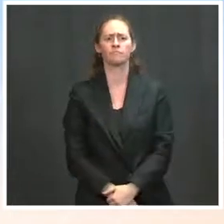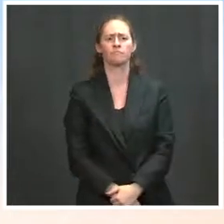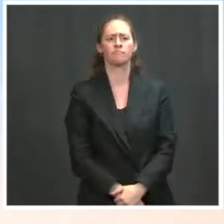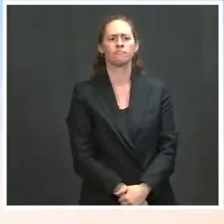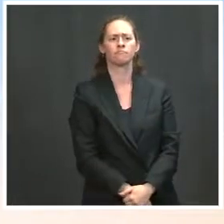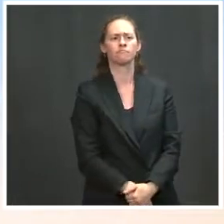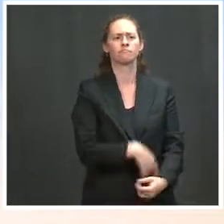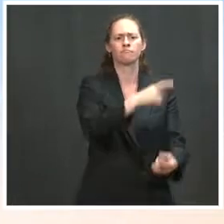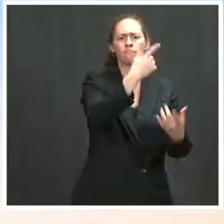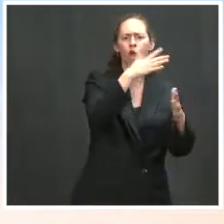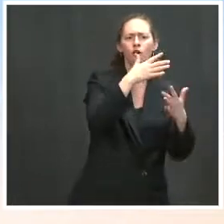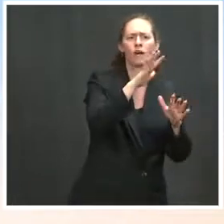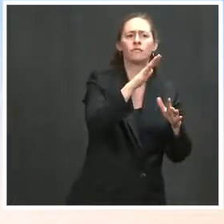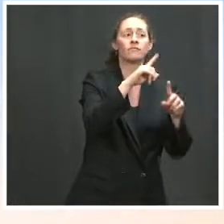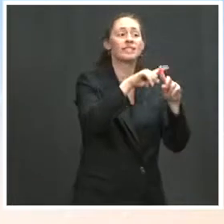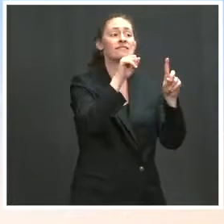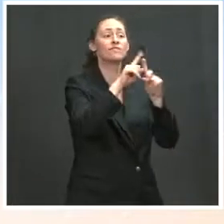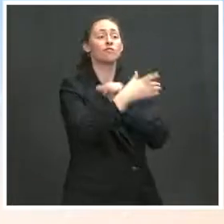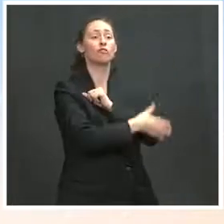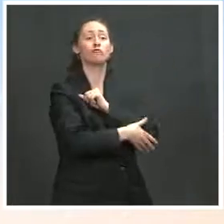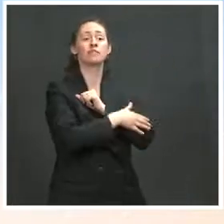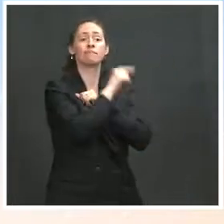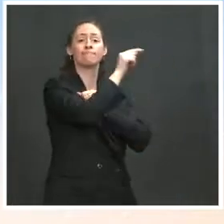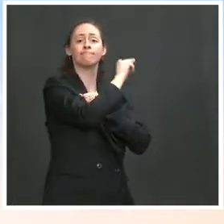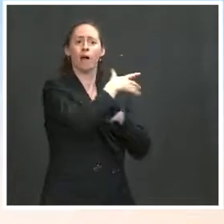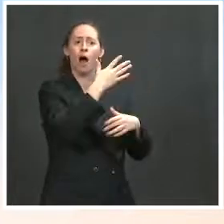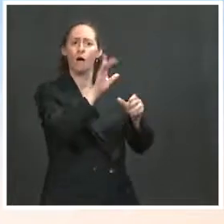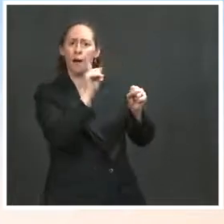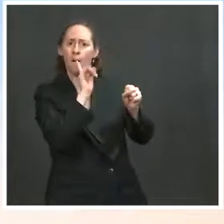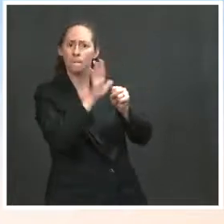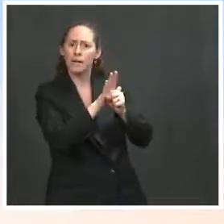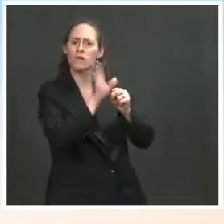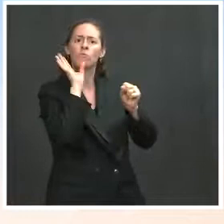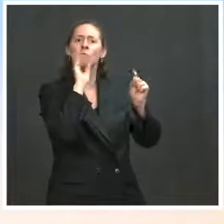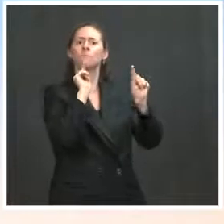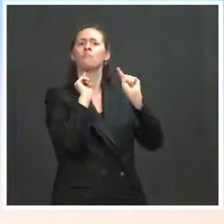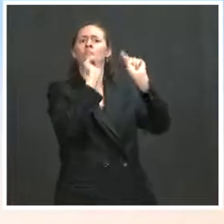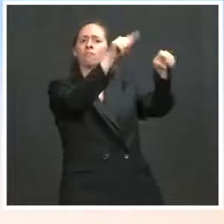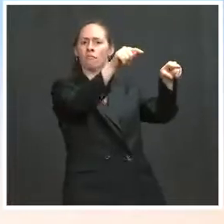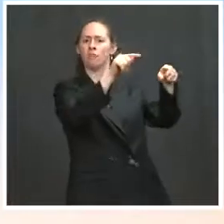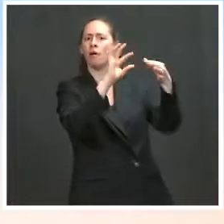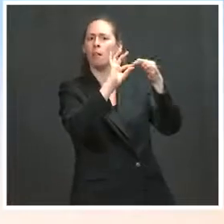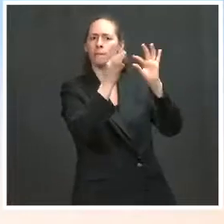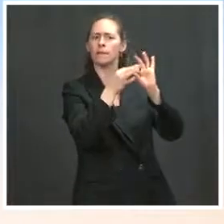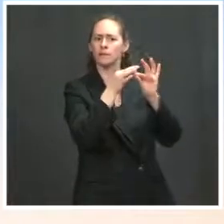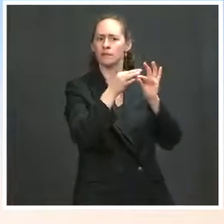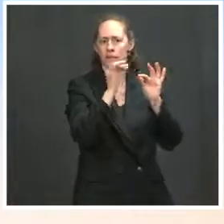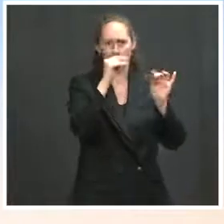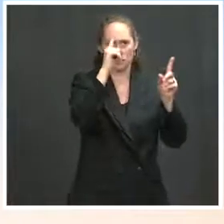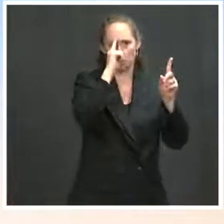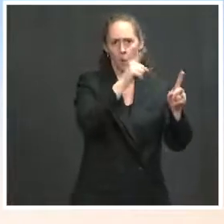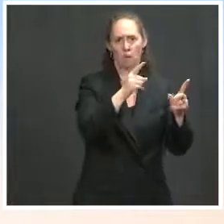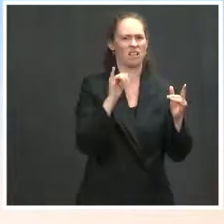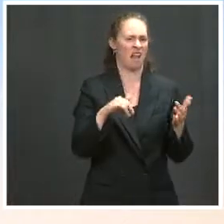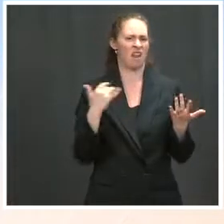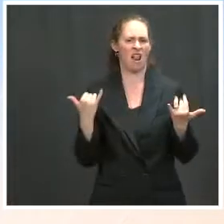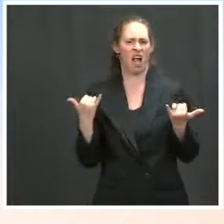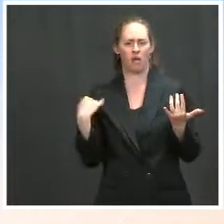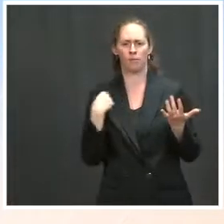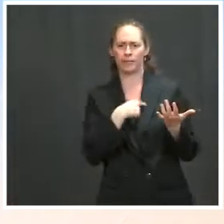attending the Olympics in just a few weeks, and so that's pretty much where we are. We really truly